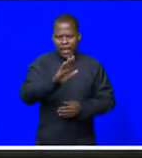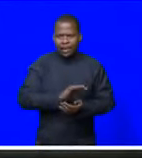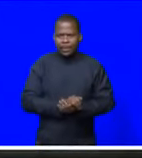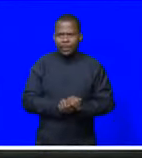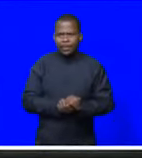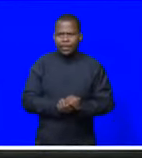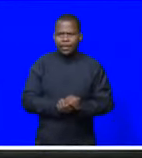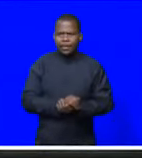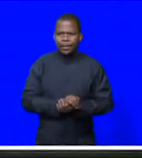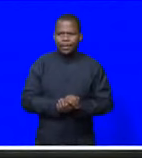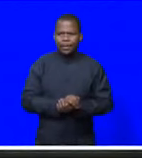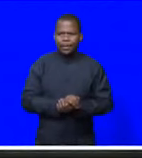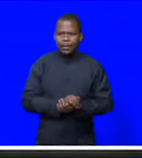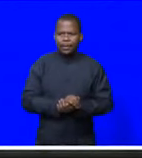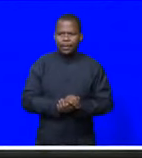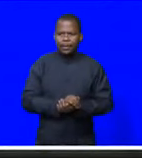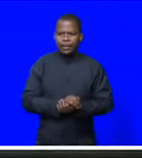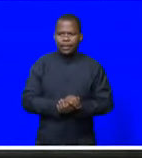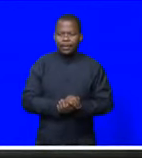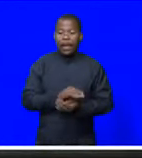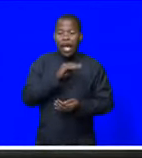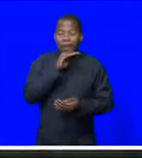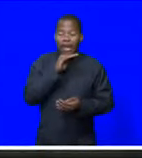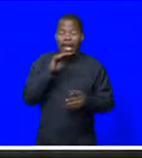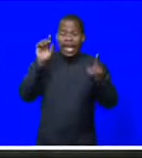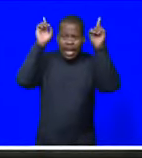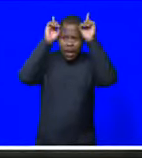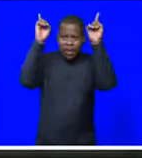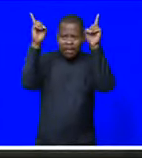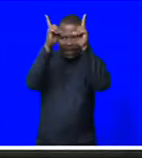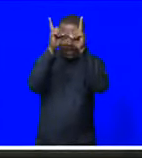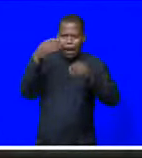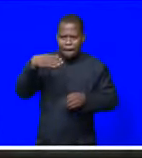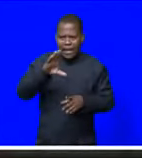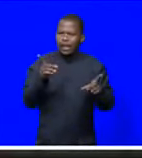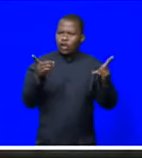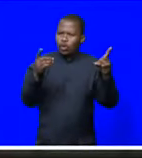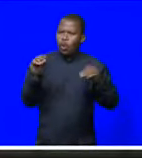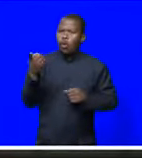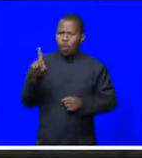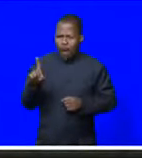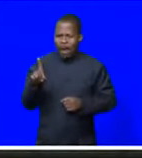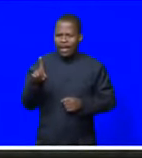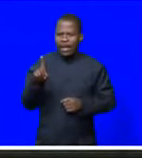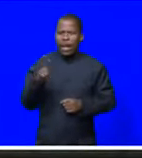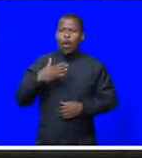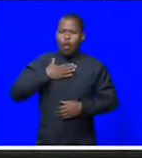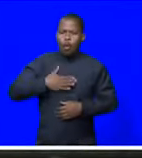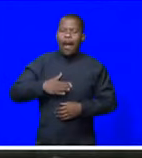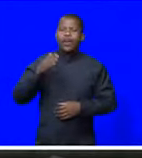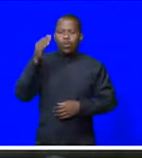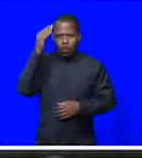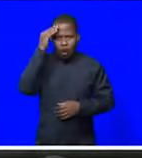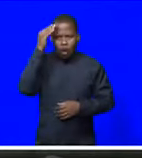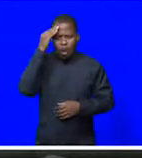issue. What is it that on our side is not in place as far as